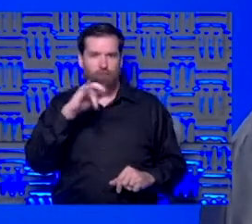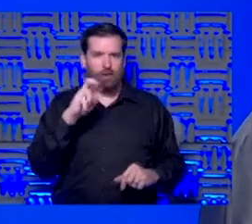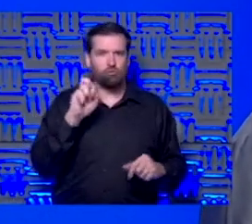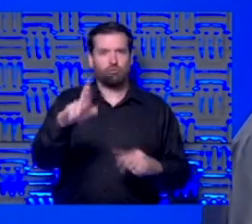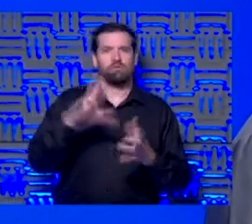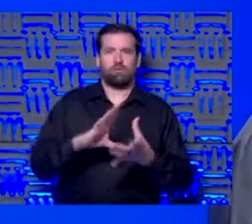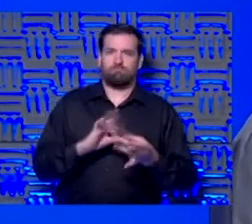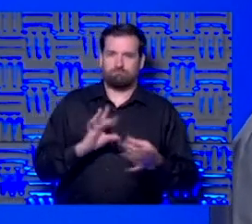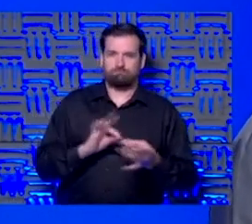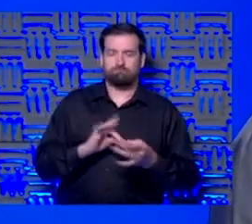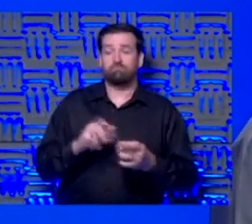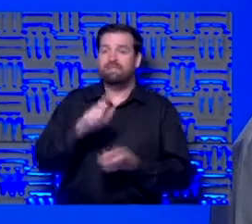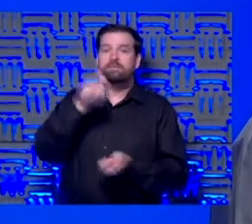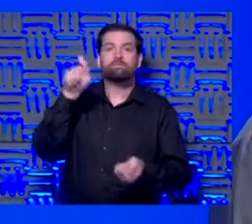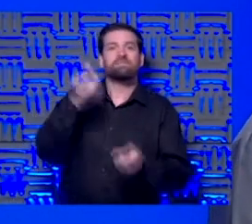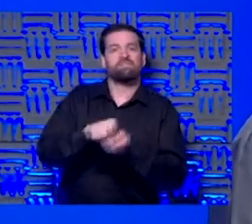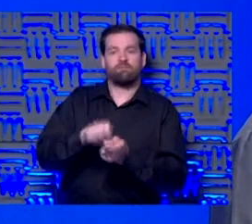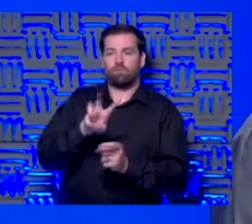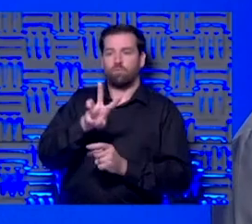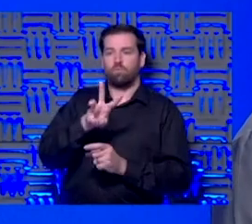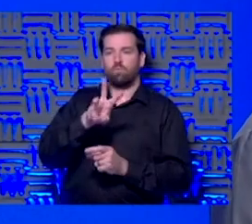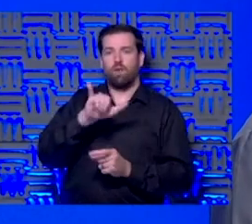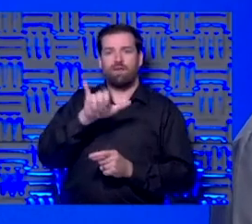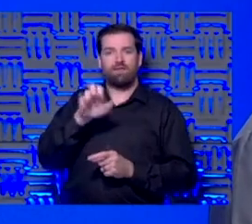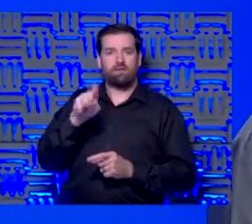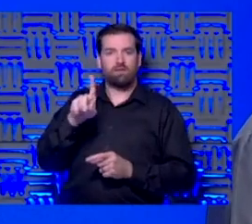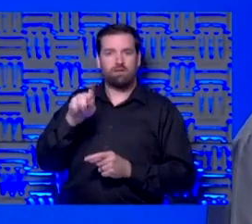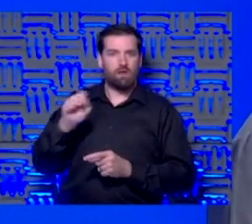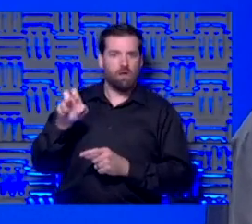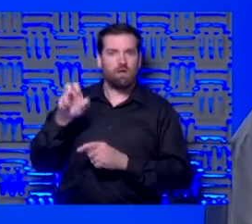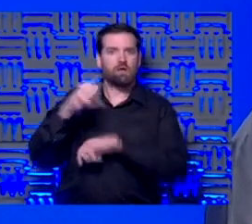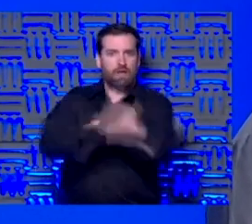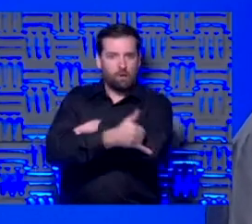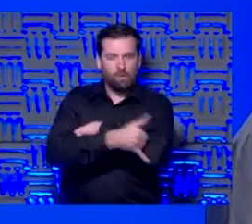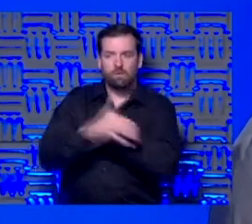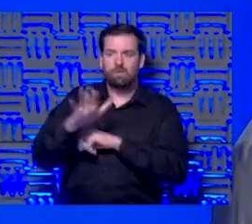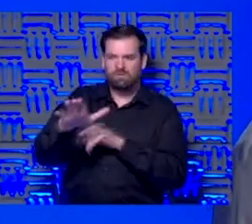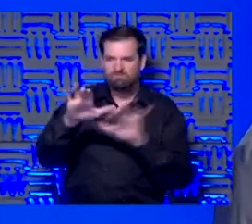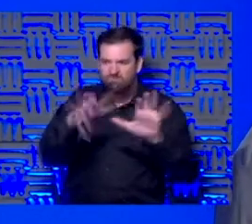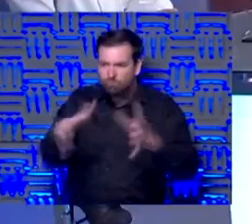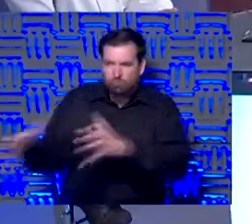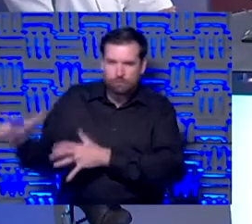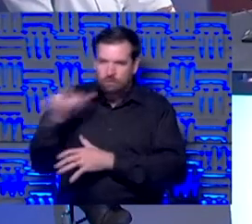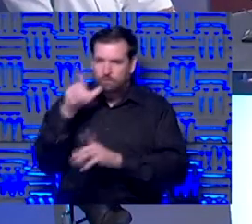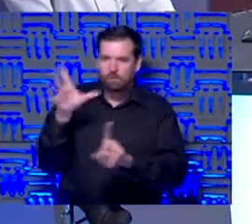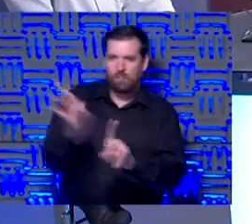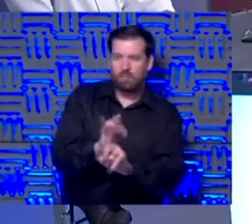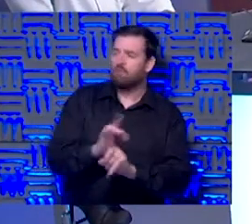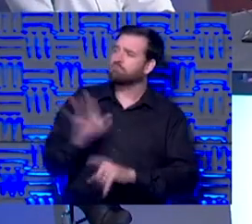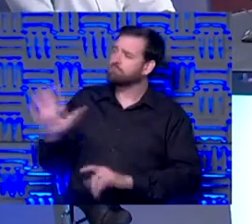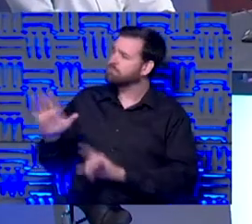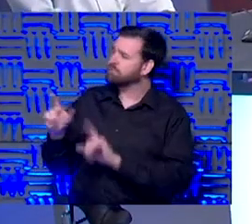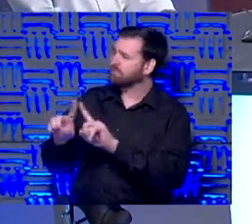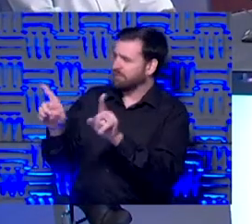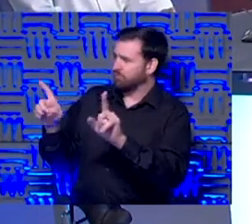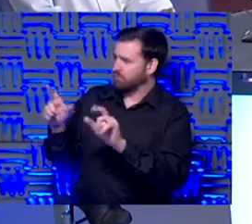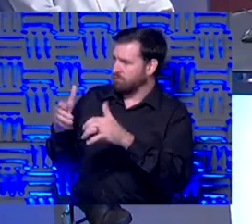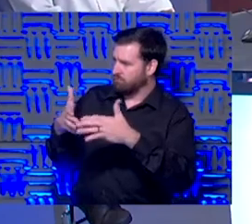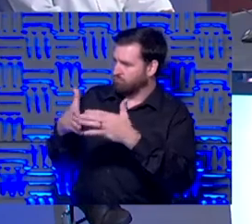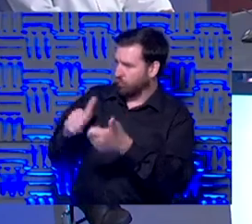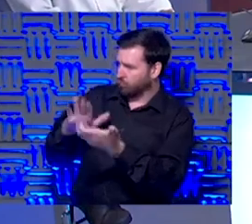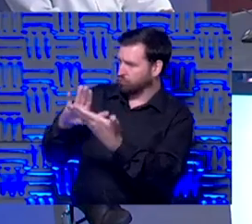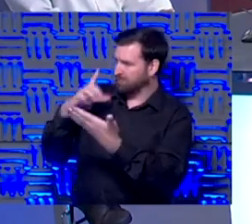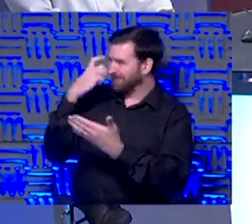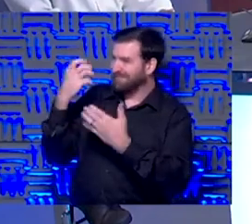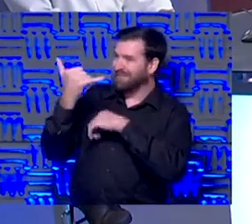with especially specifically for Wyandotte County and the rates of infection and the demographics and all that. Because you guys are taking a little different tack than other counties because